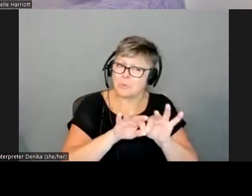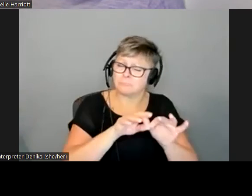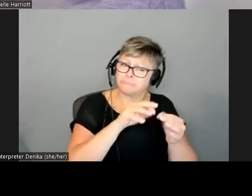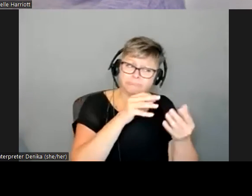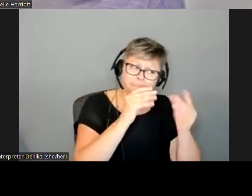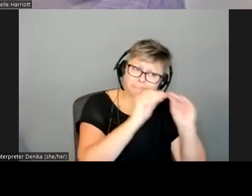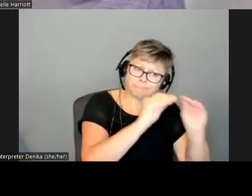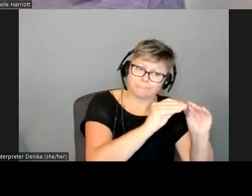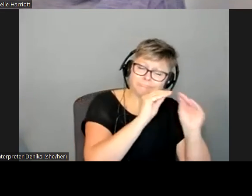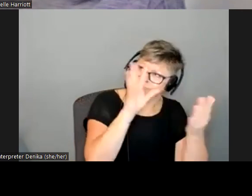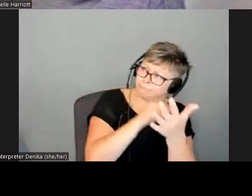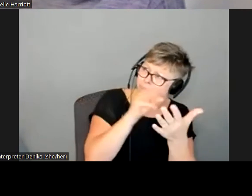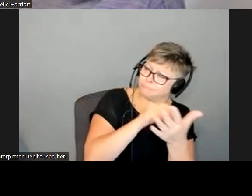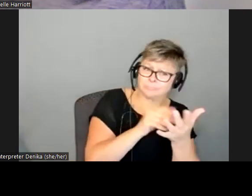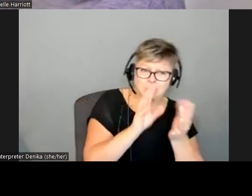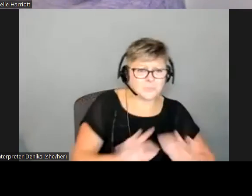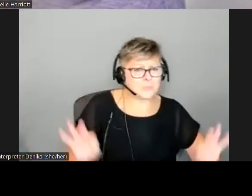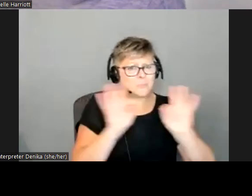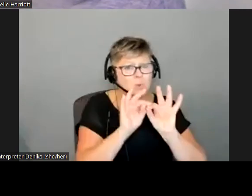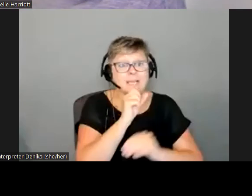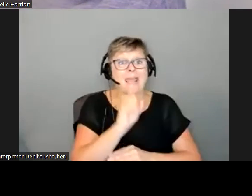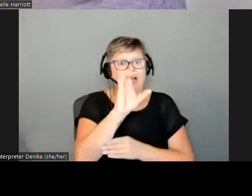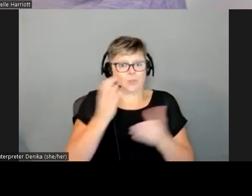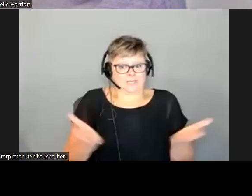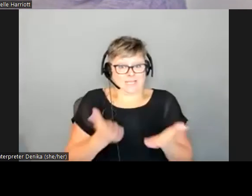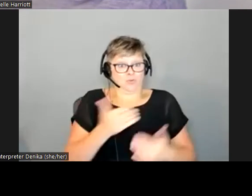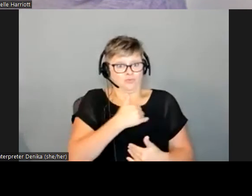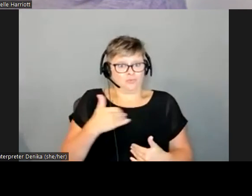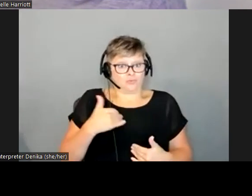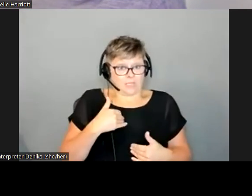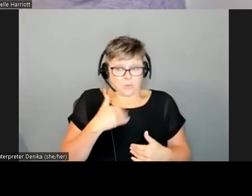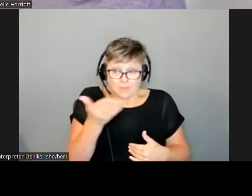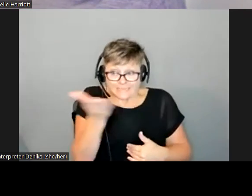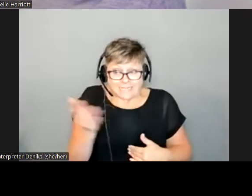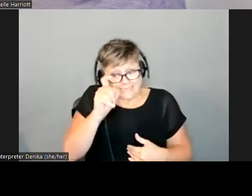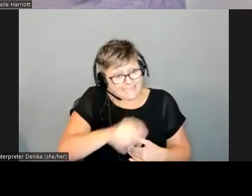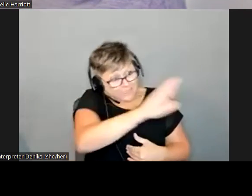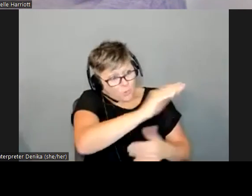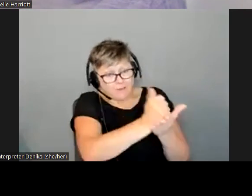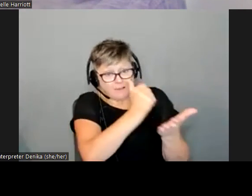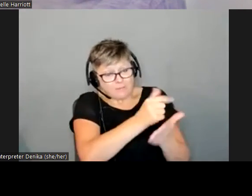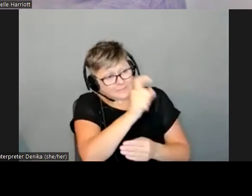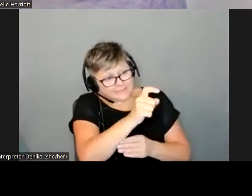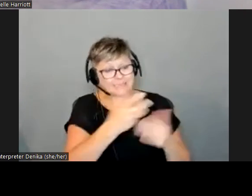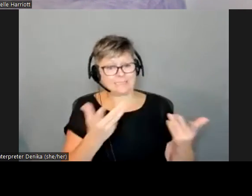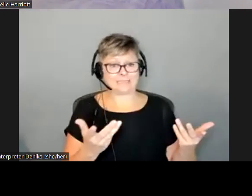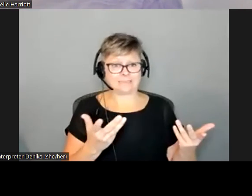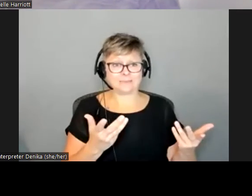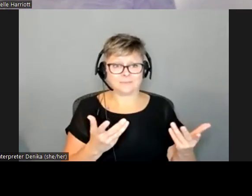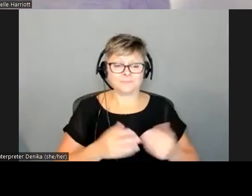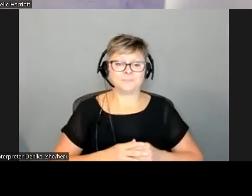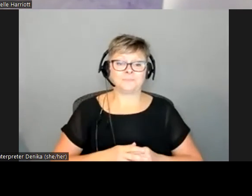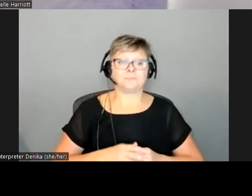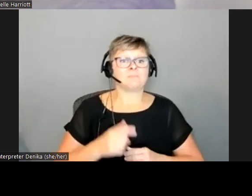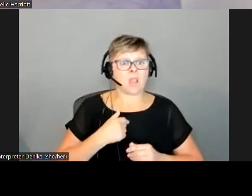that elders here in Toronto, they need your help, because I have shown them